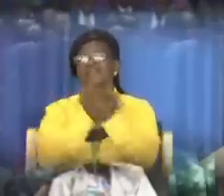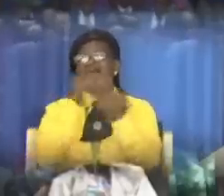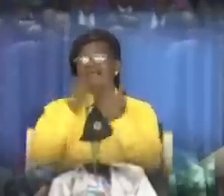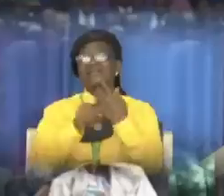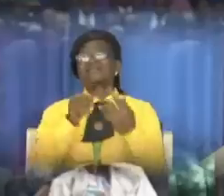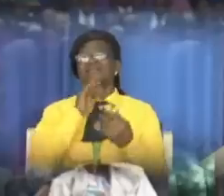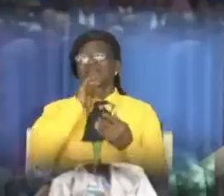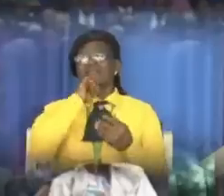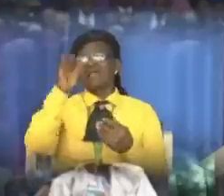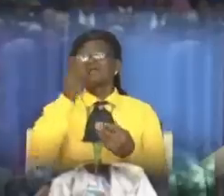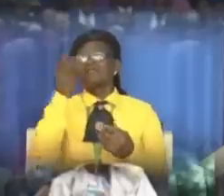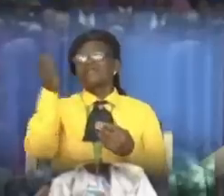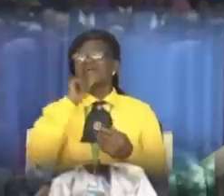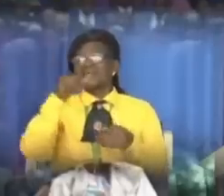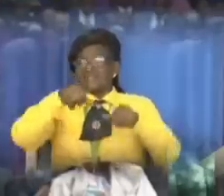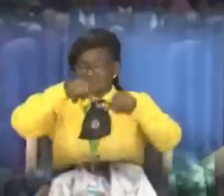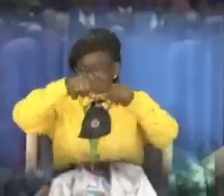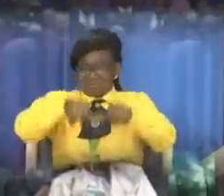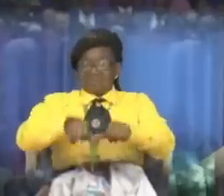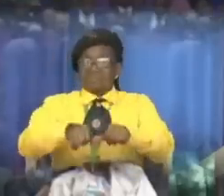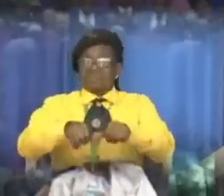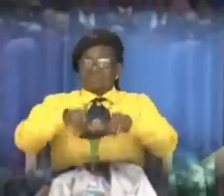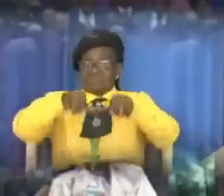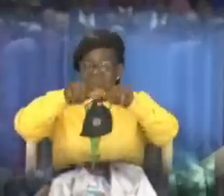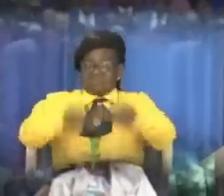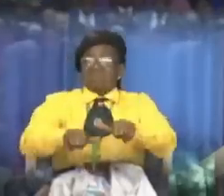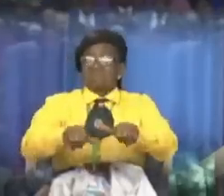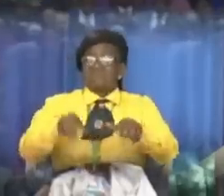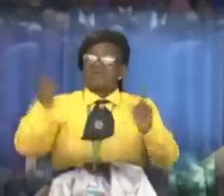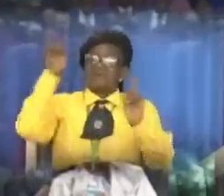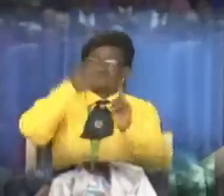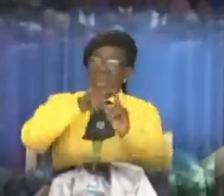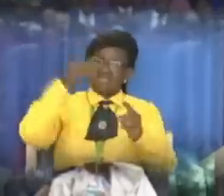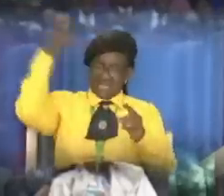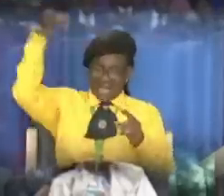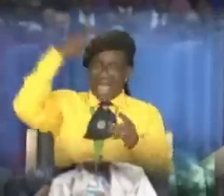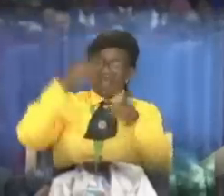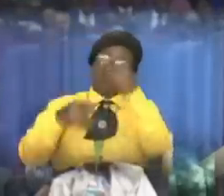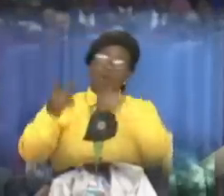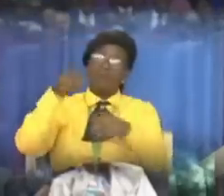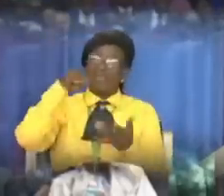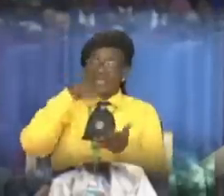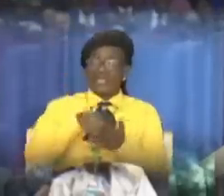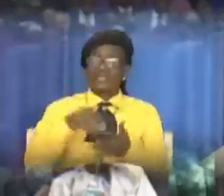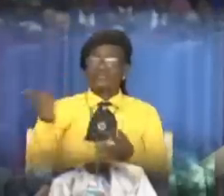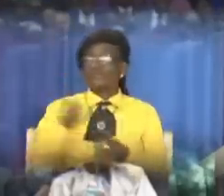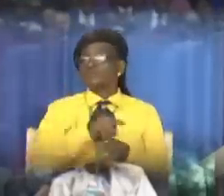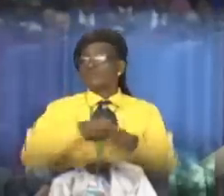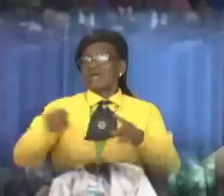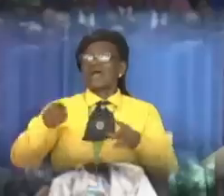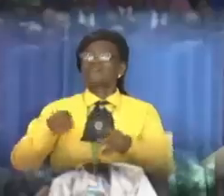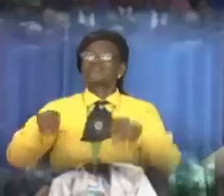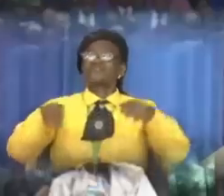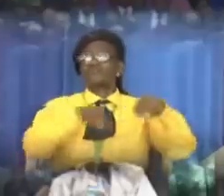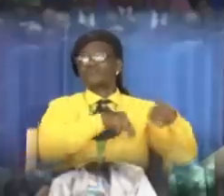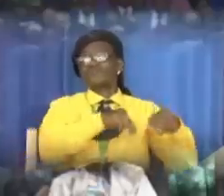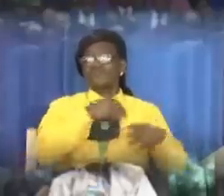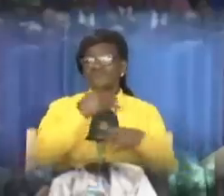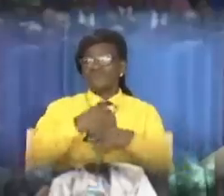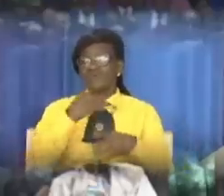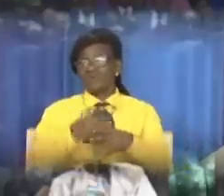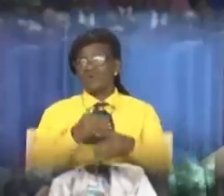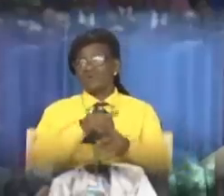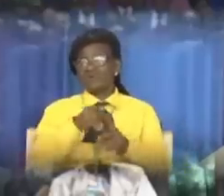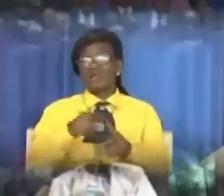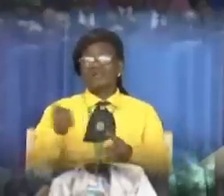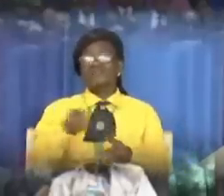Until light comes again, you can't move forward. So when you say, let there be light, it could also mean, Lord, let me begin